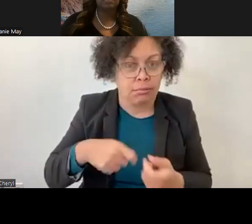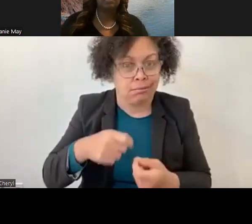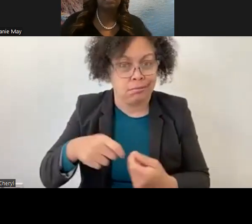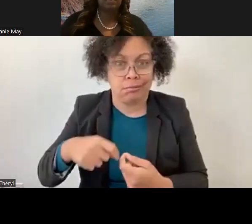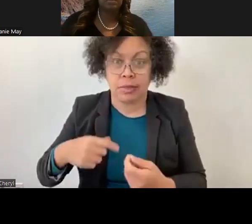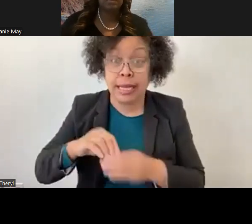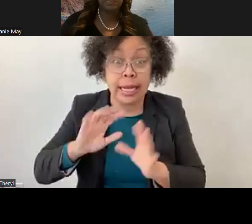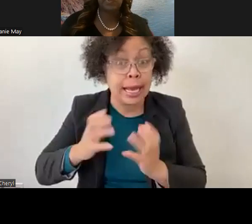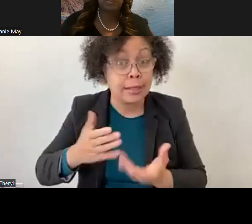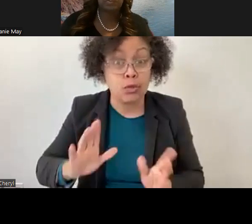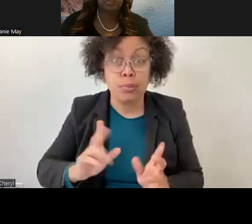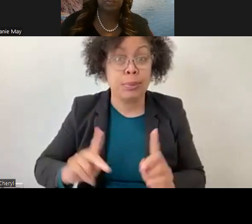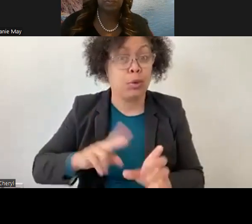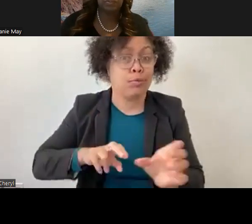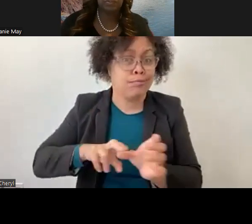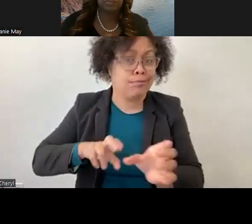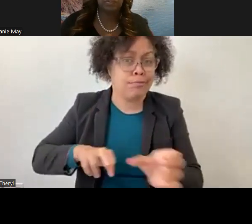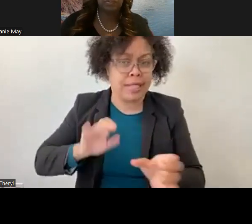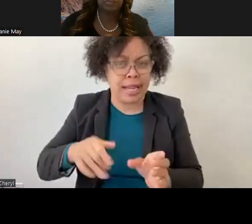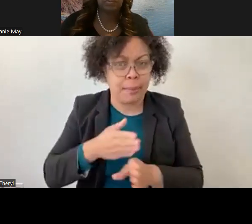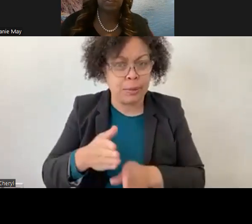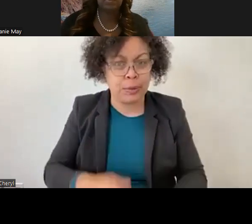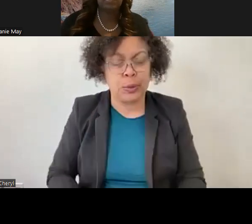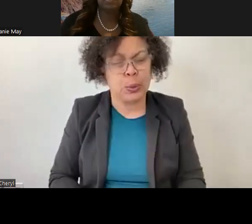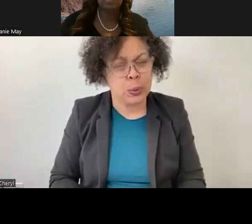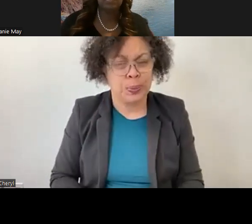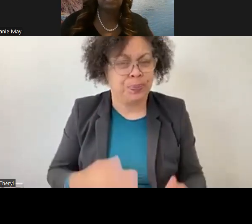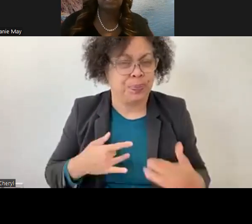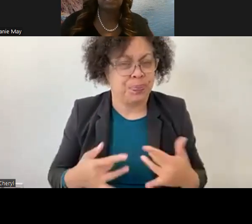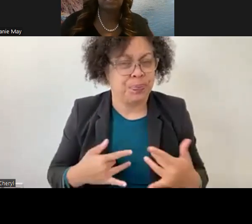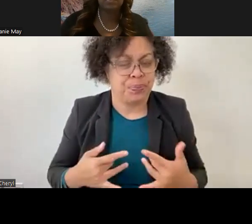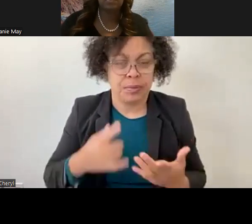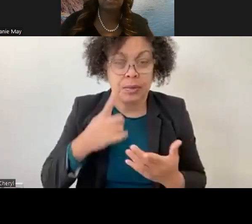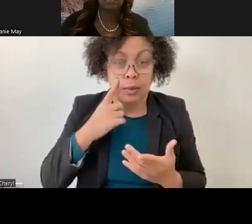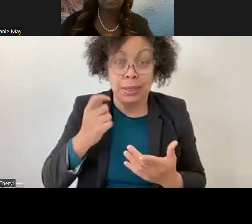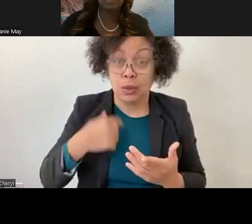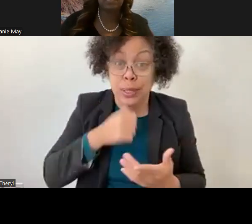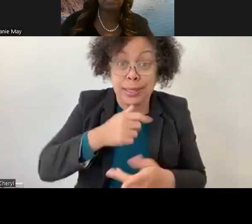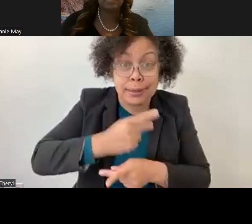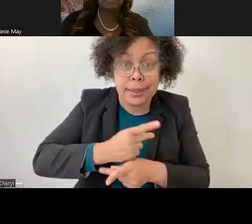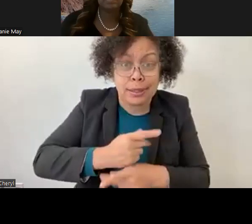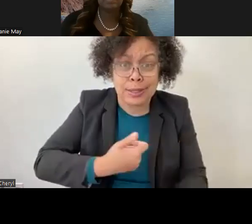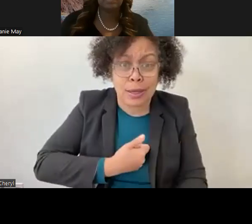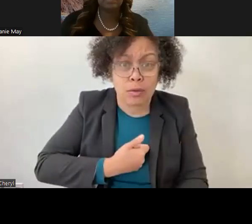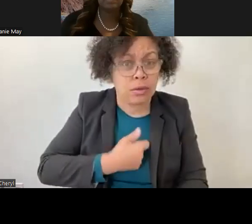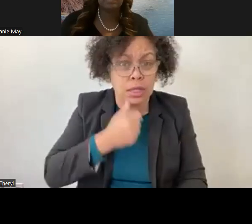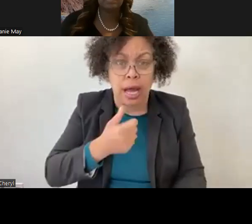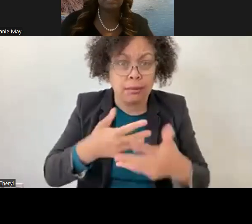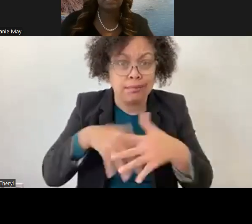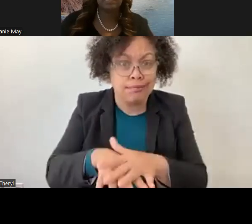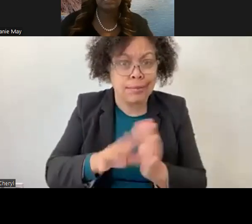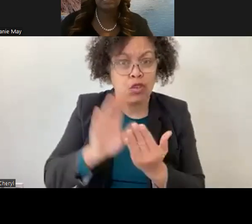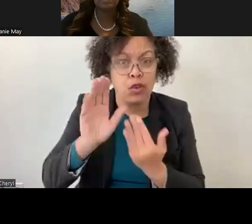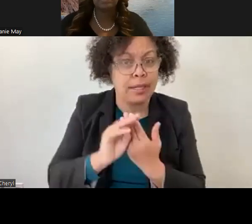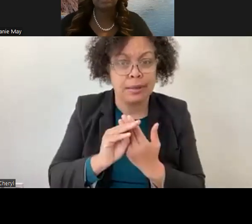concerned because we don't have anything that resembles caring for ourselves as a part of our core curriculum. And yet